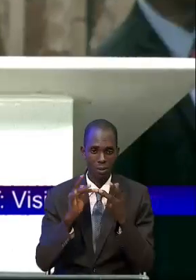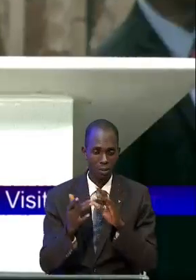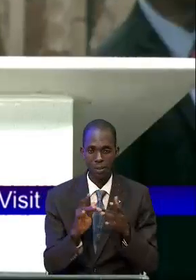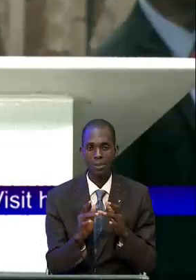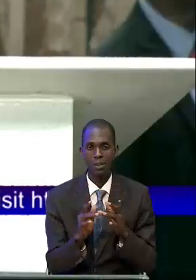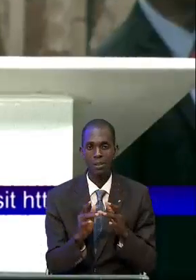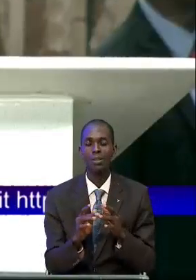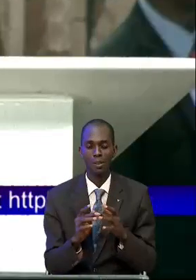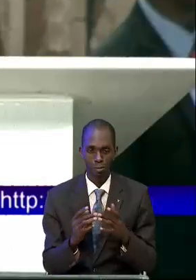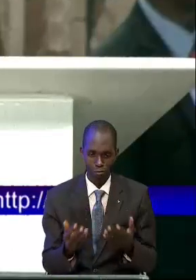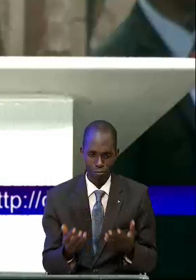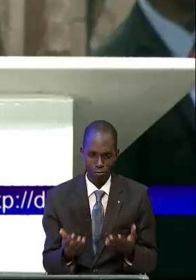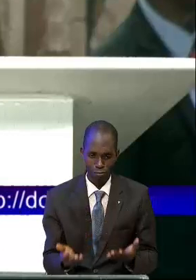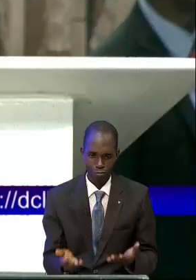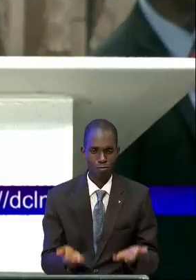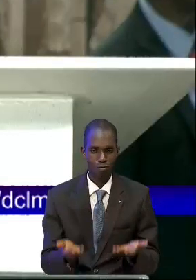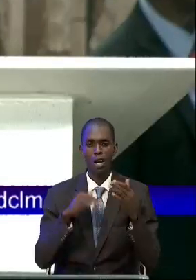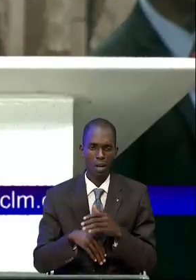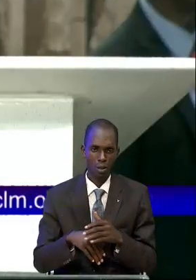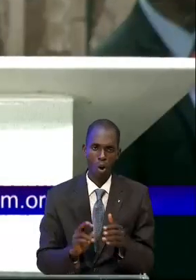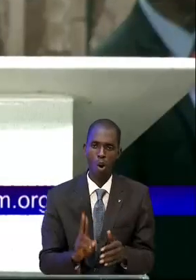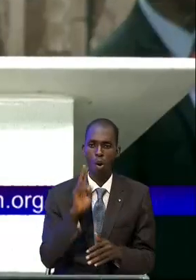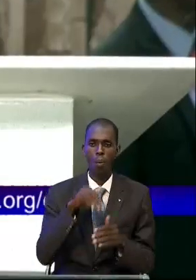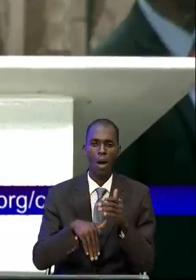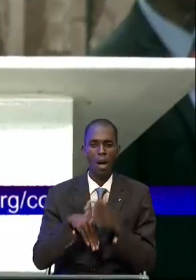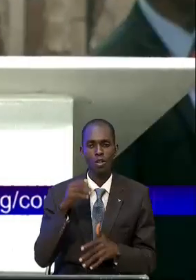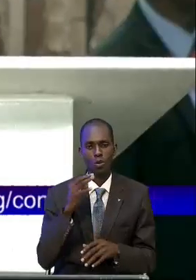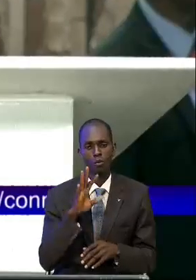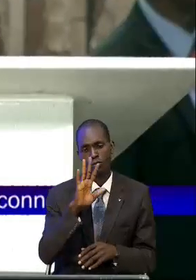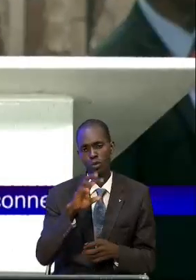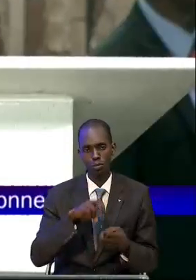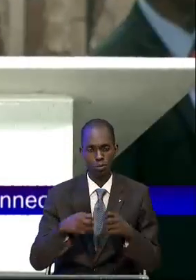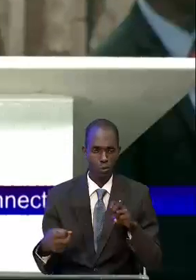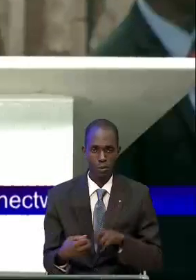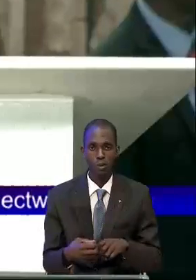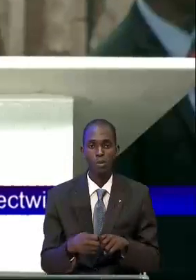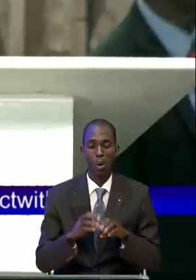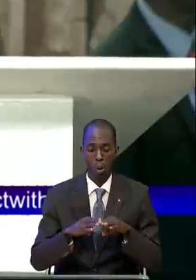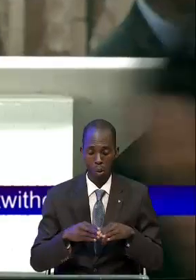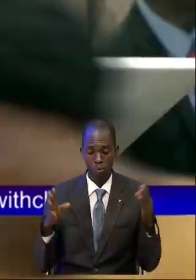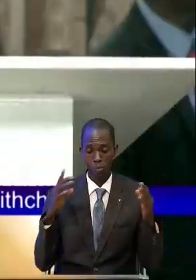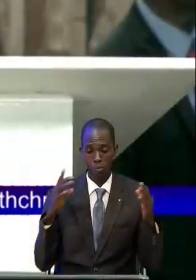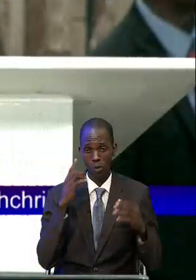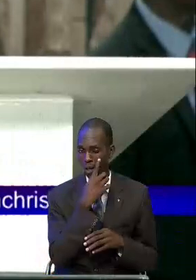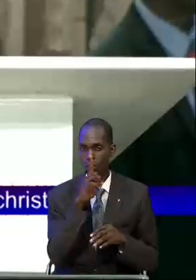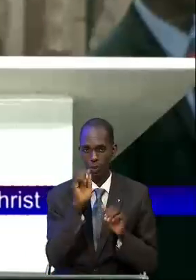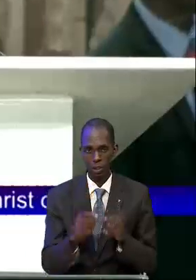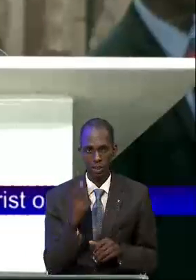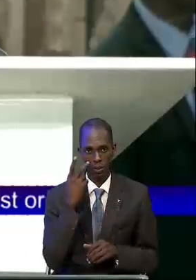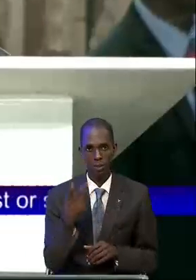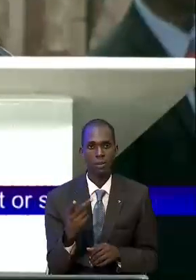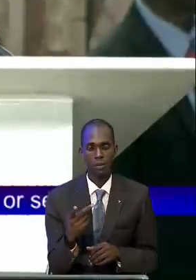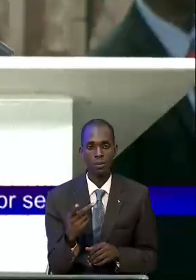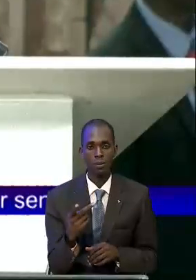Outside, inside, rise up out of your wheelchair. Open your